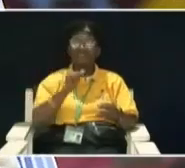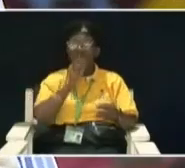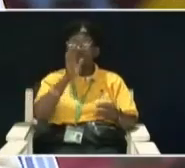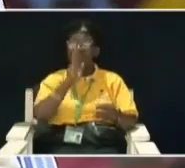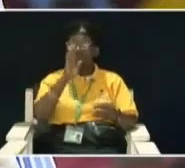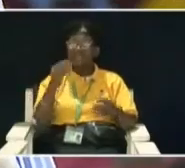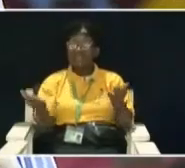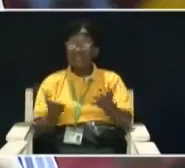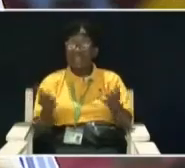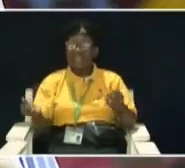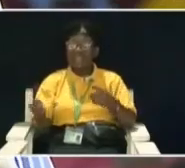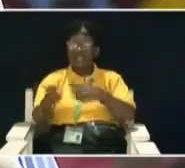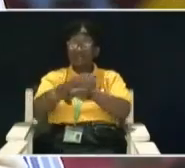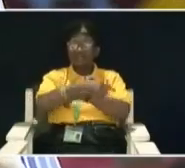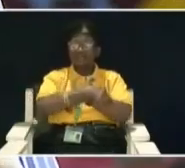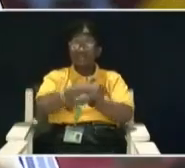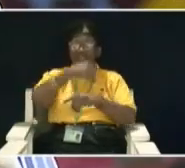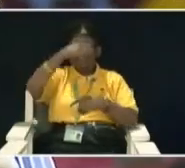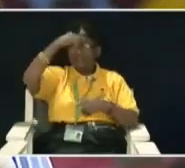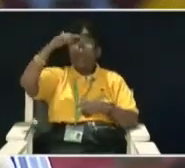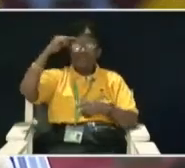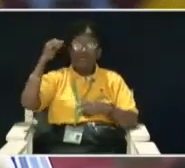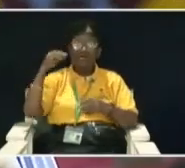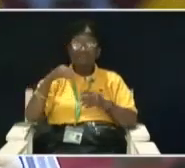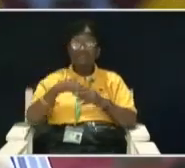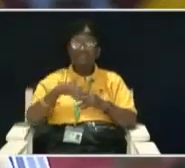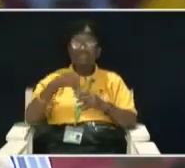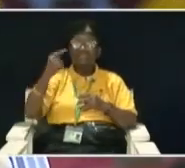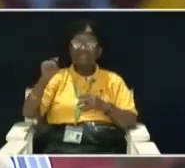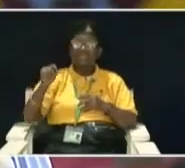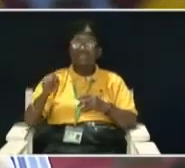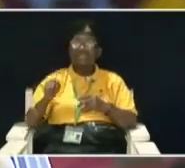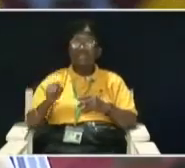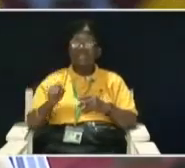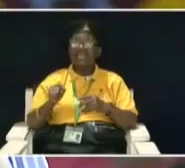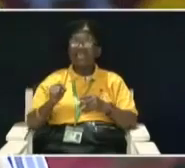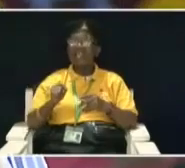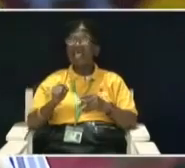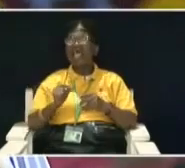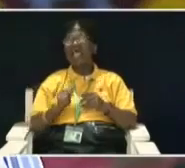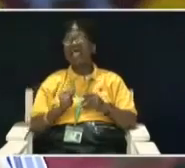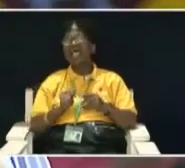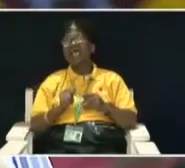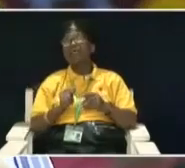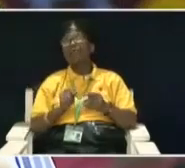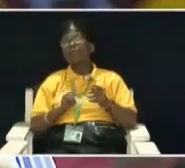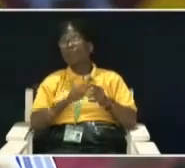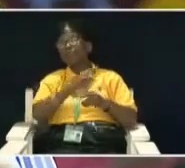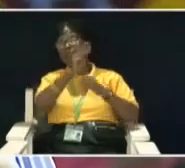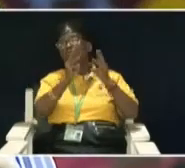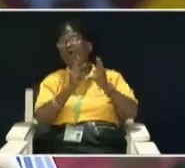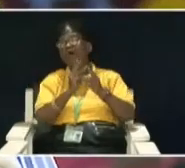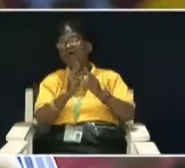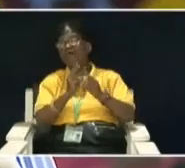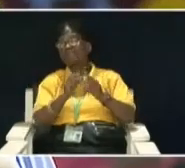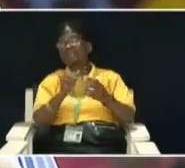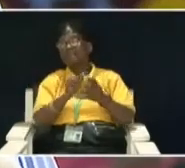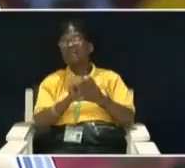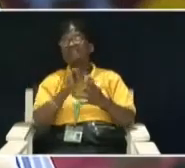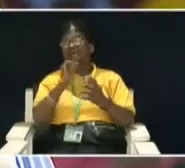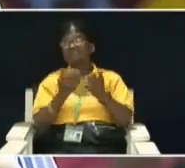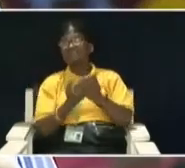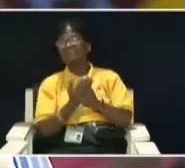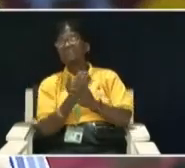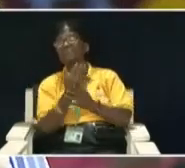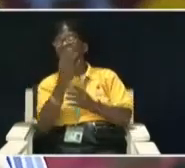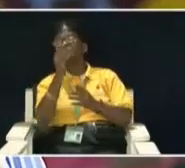because in the advanced nations of the world, where they had all the doctors, all the